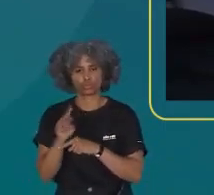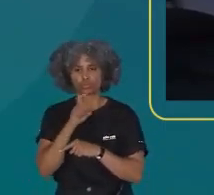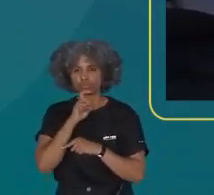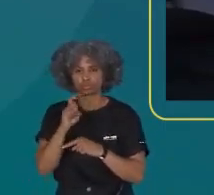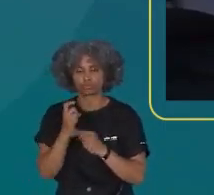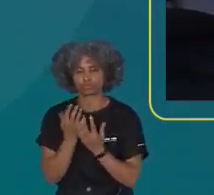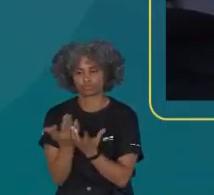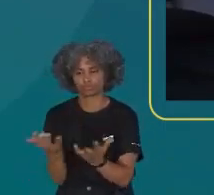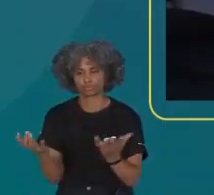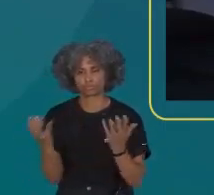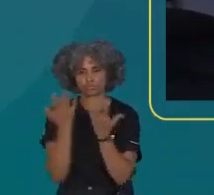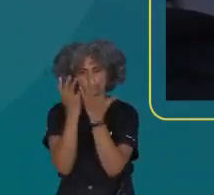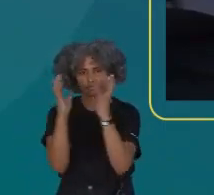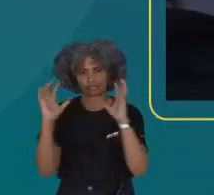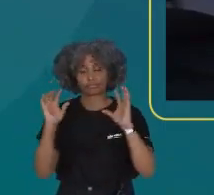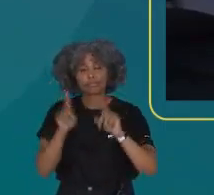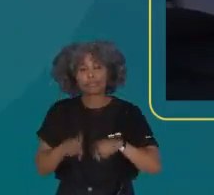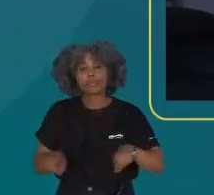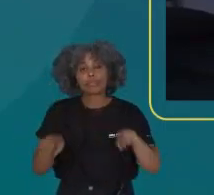a few agricultural